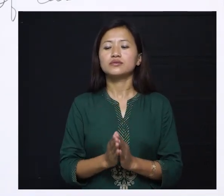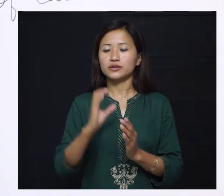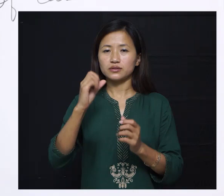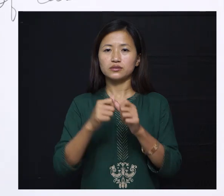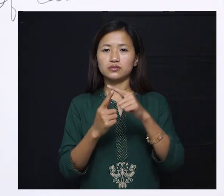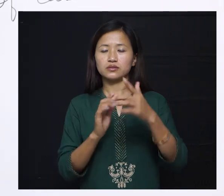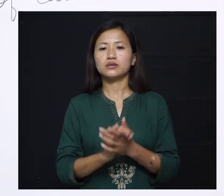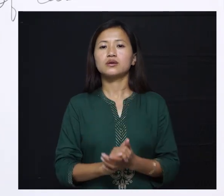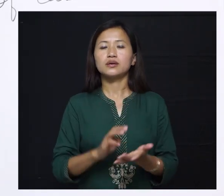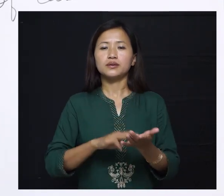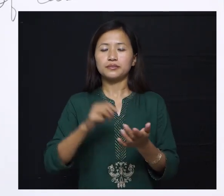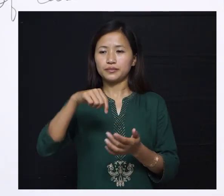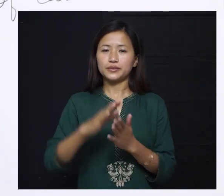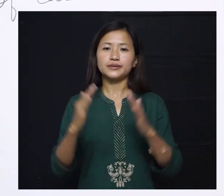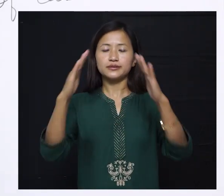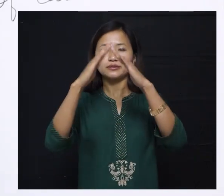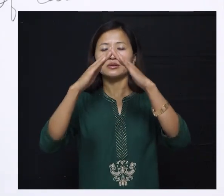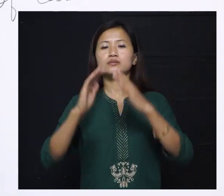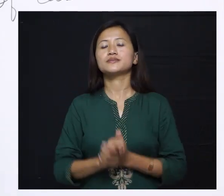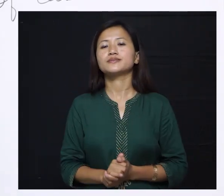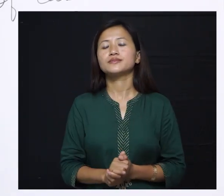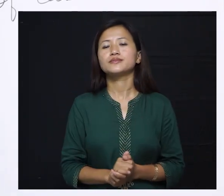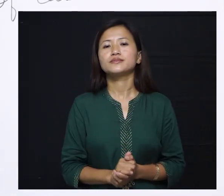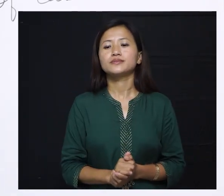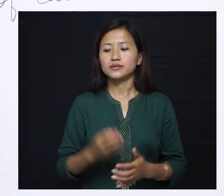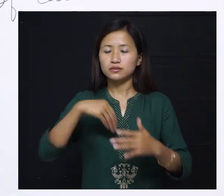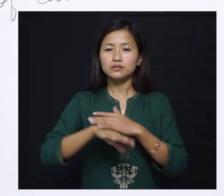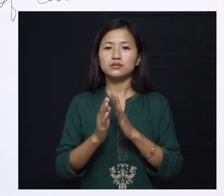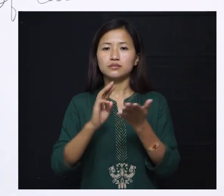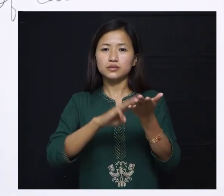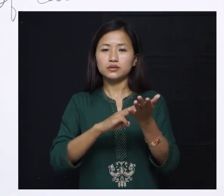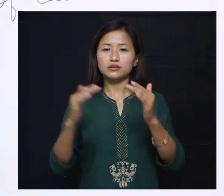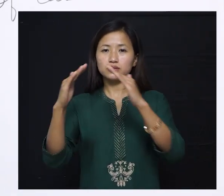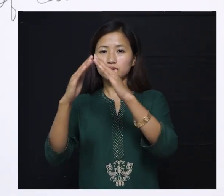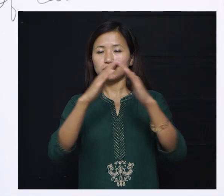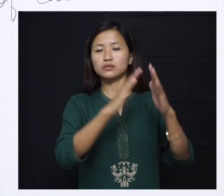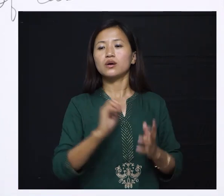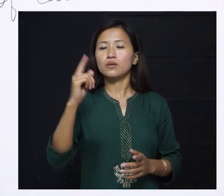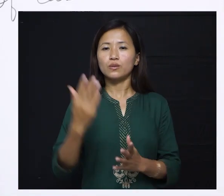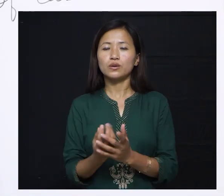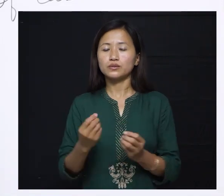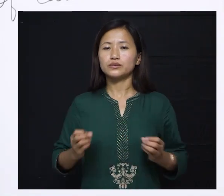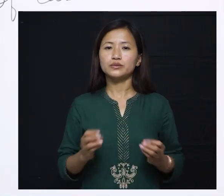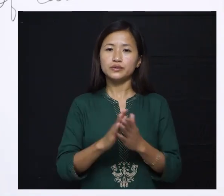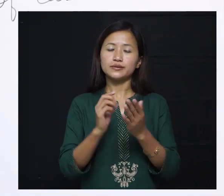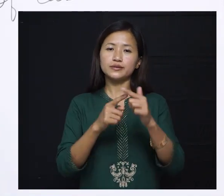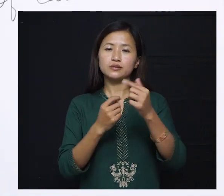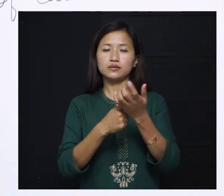categories of the medieval towns. Now, under the medieval categories of the medieval towns, one more town is the trading